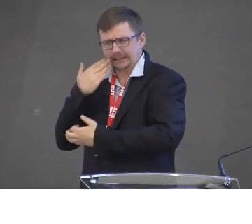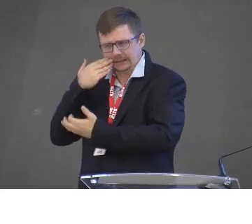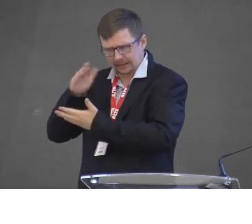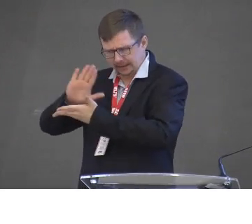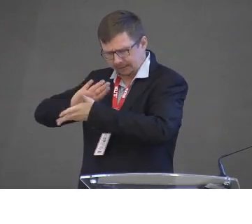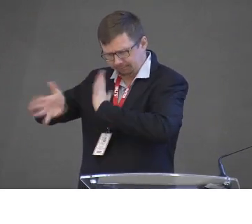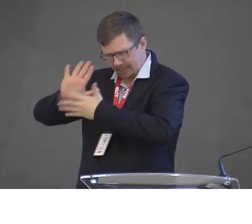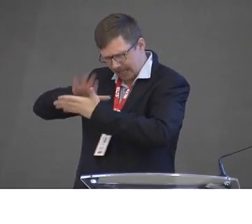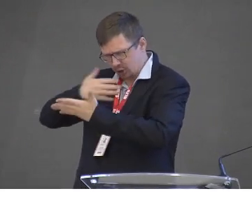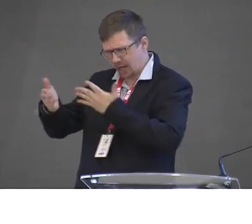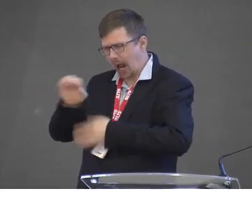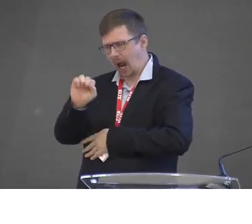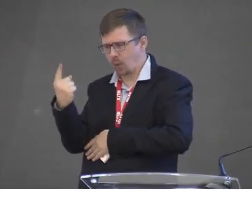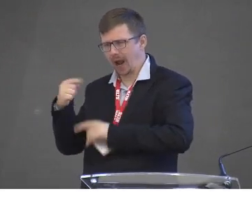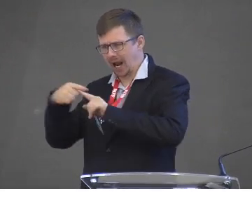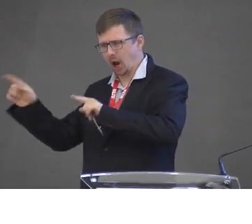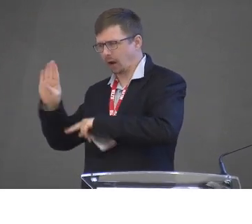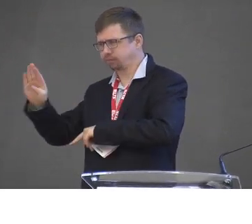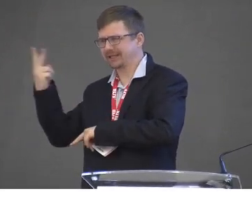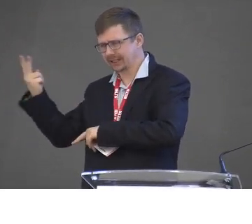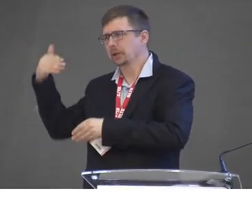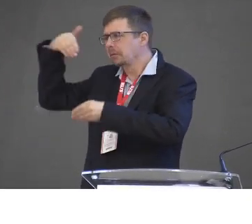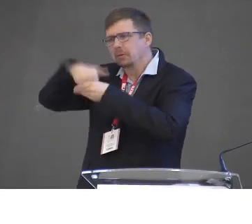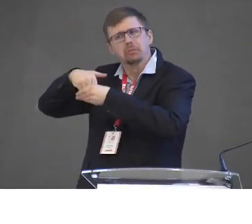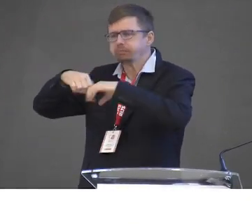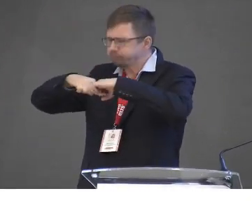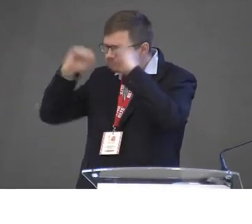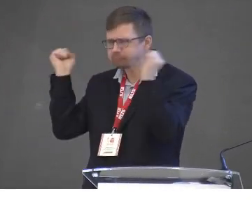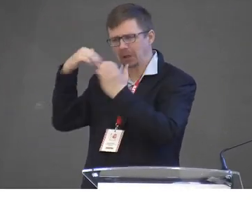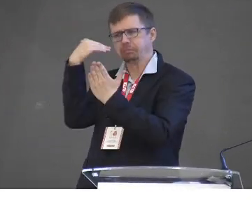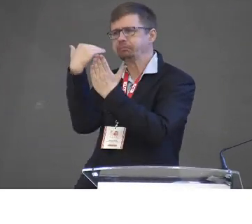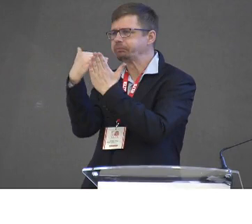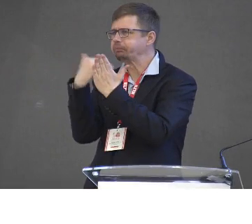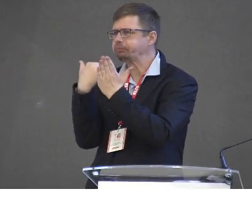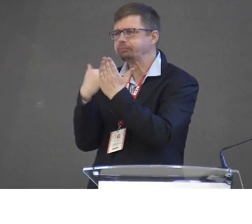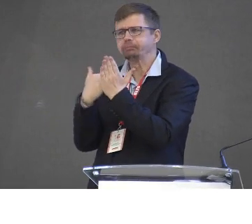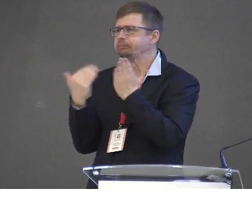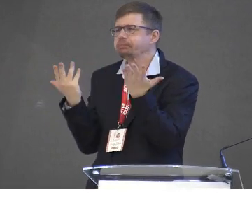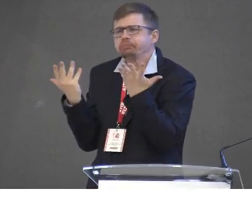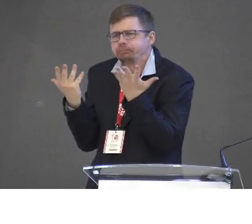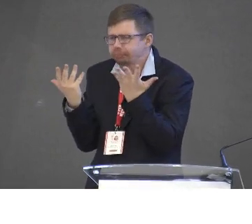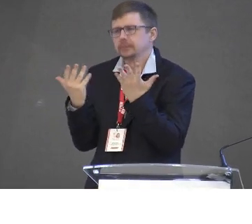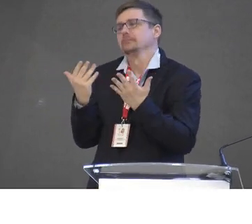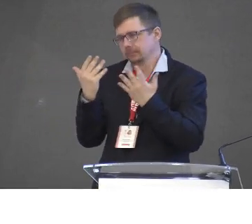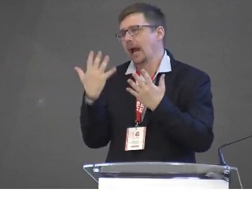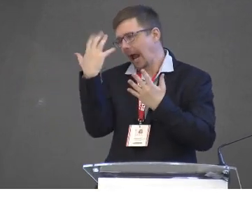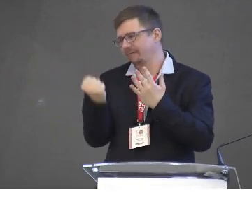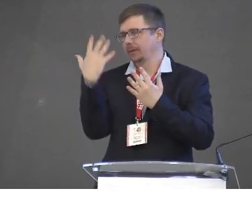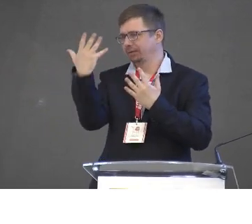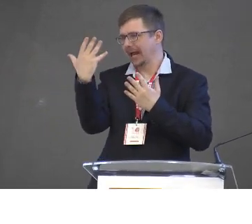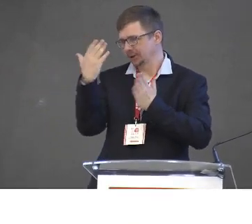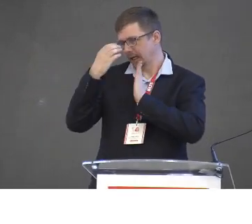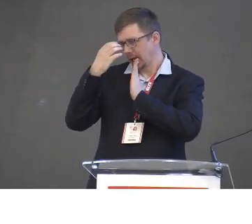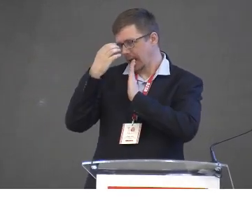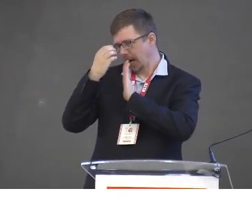at the moment. How Zephyr was adapted for Czech Sign